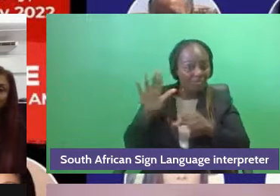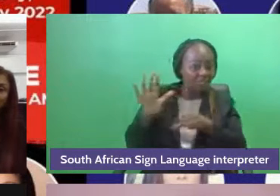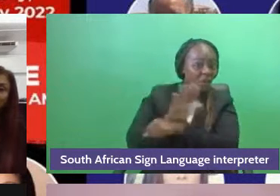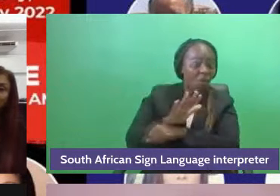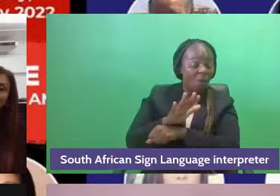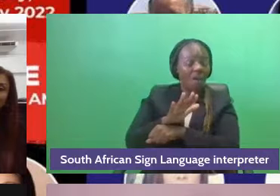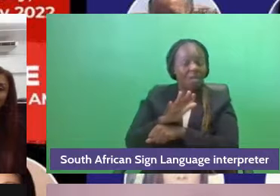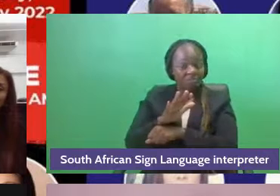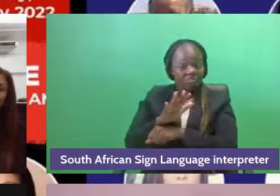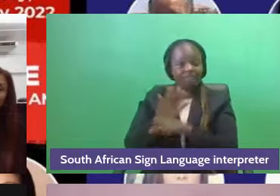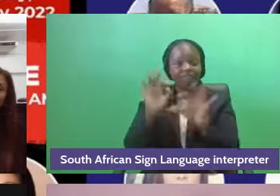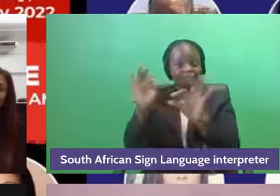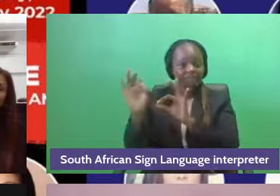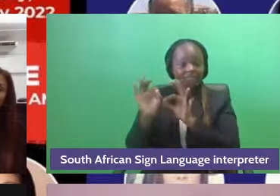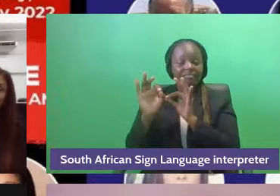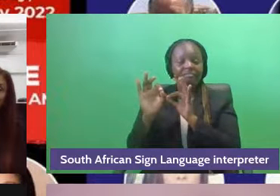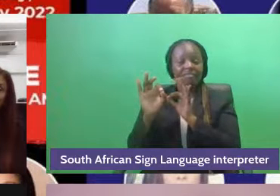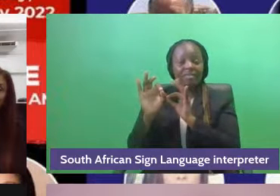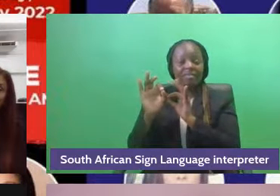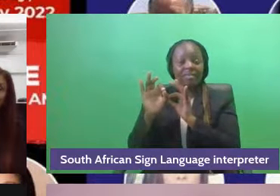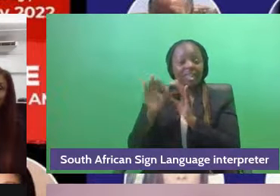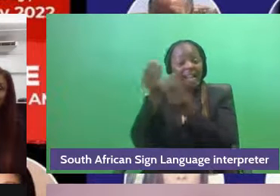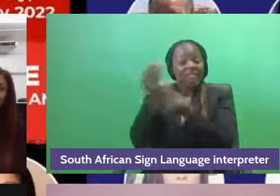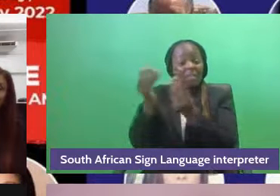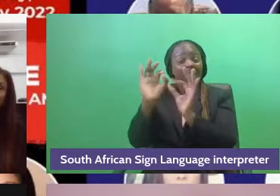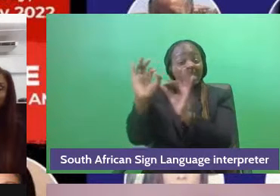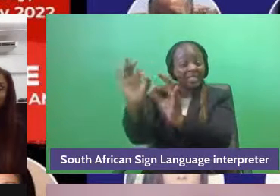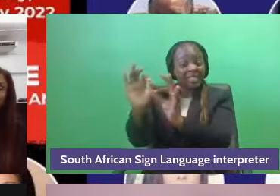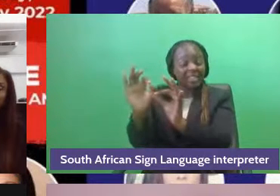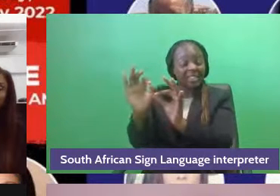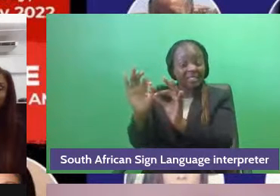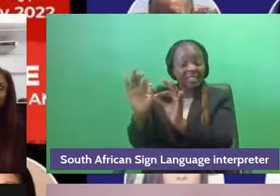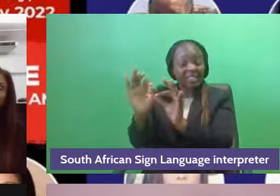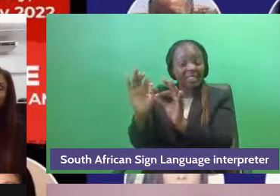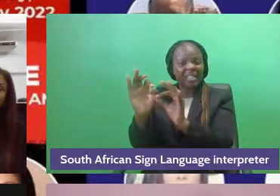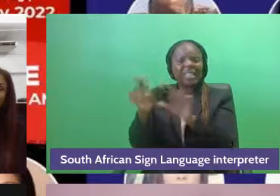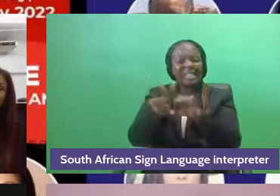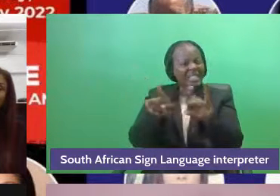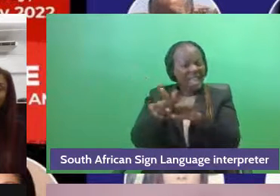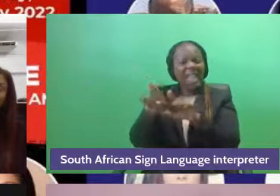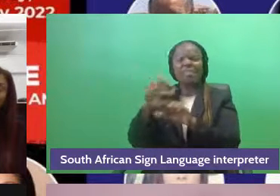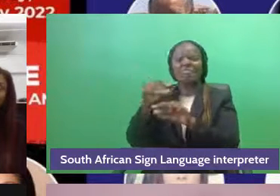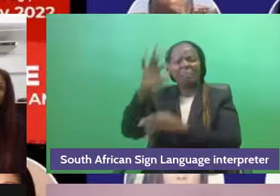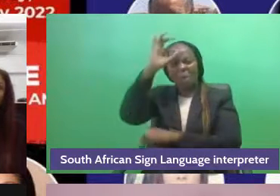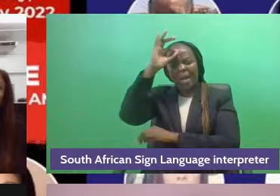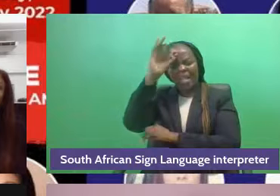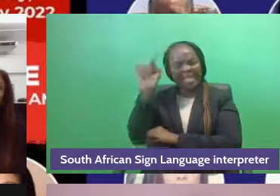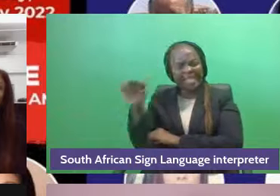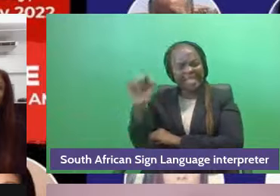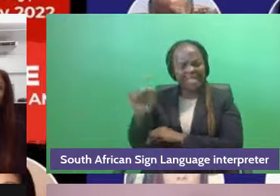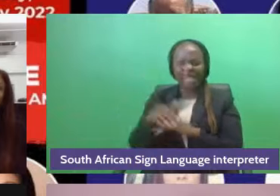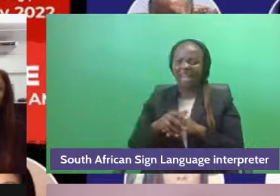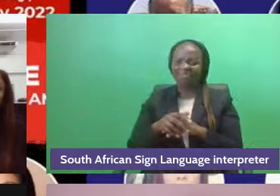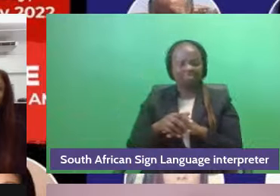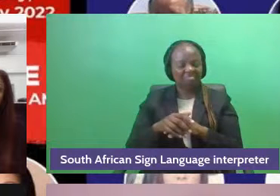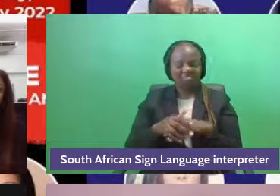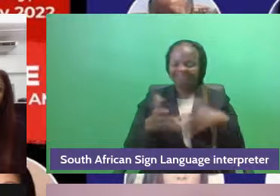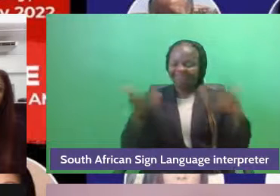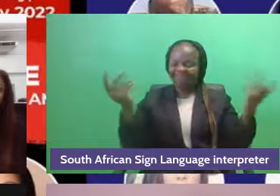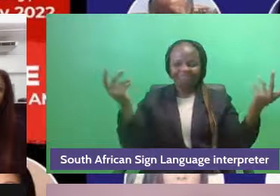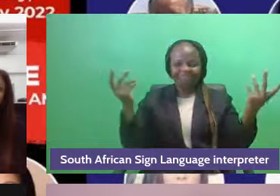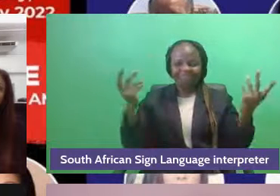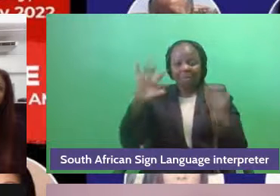give you the full accurate information. The same as SAPS. Not many